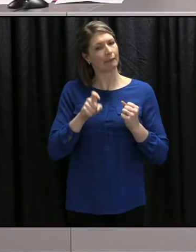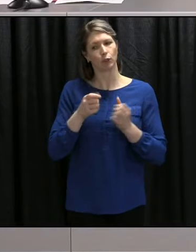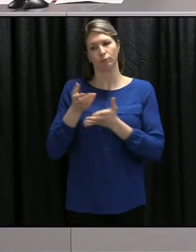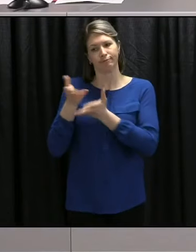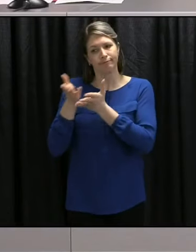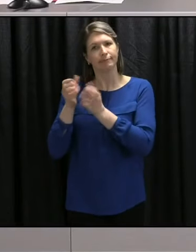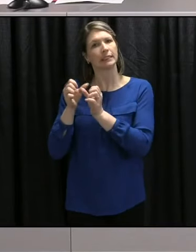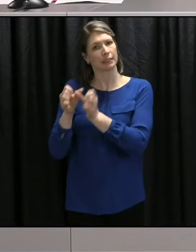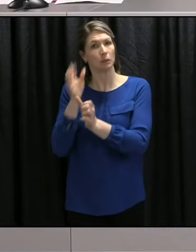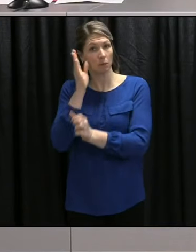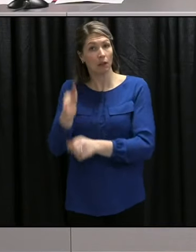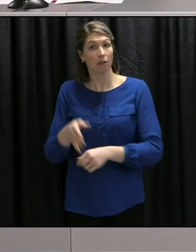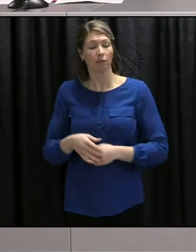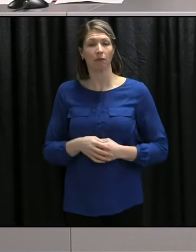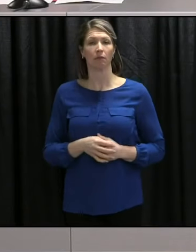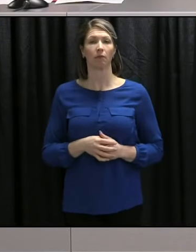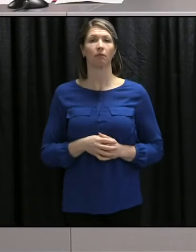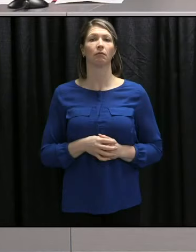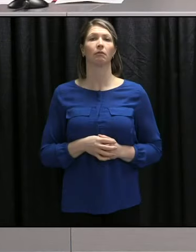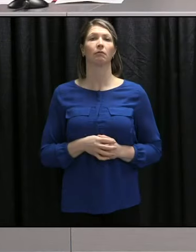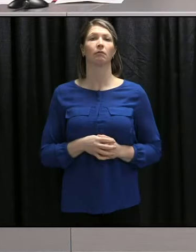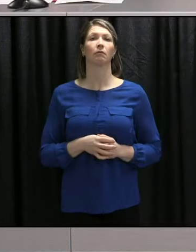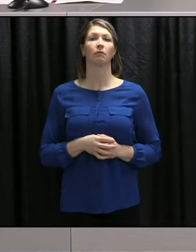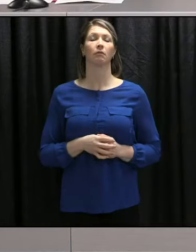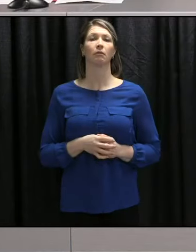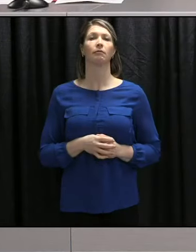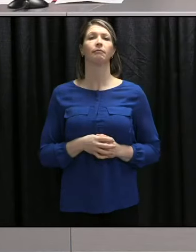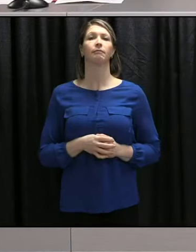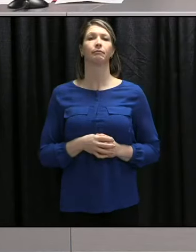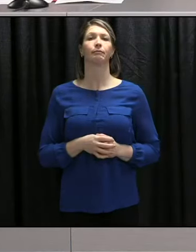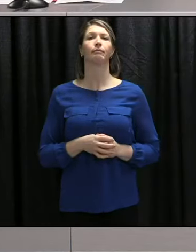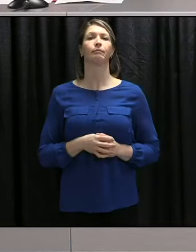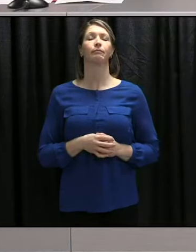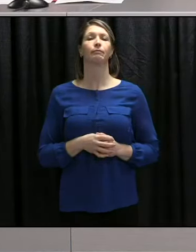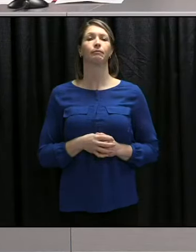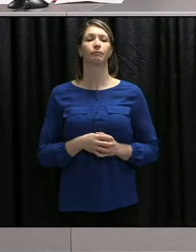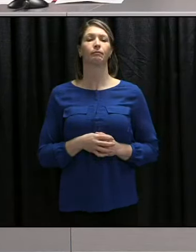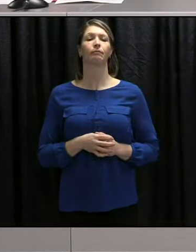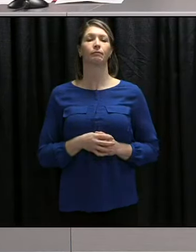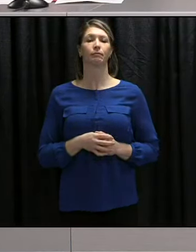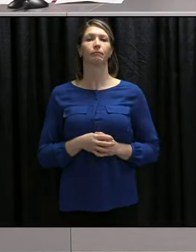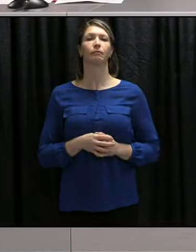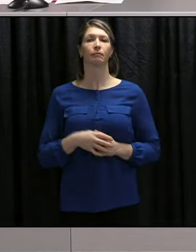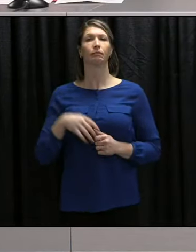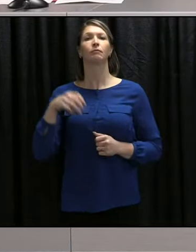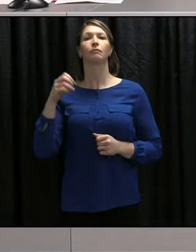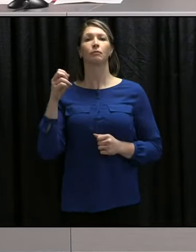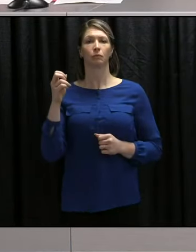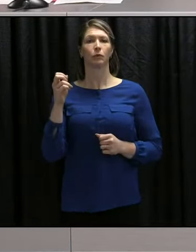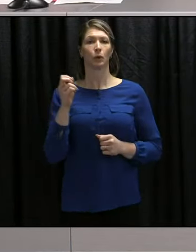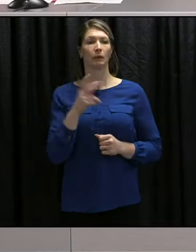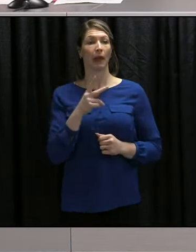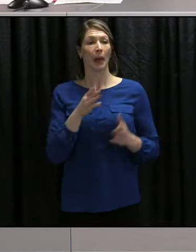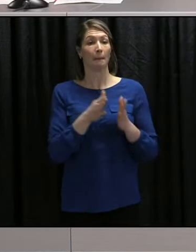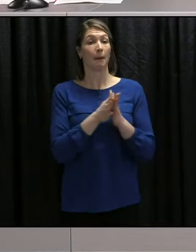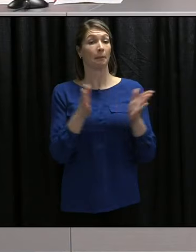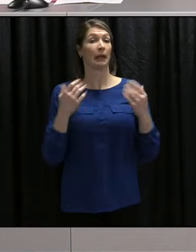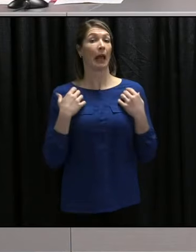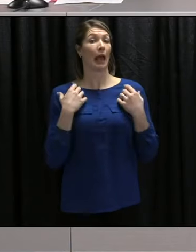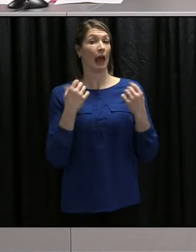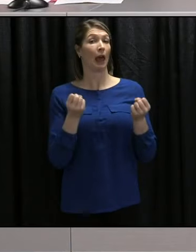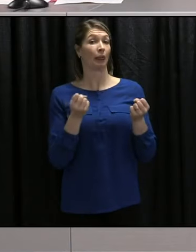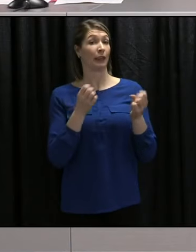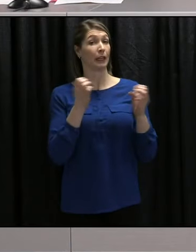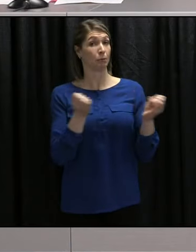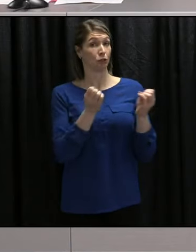Perfect. Thank you. So, given the public health emergency, we've got an all-party committee on public health. So I